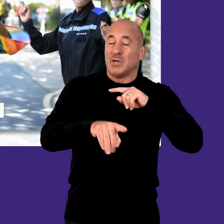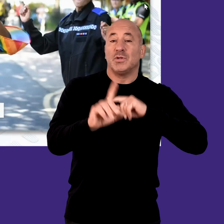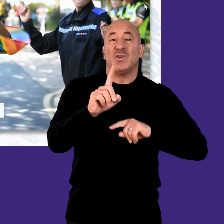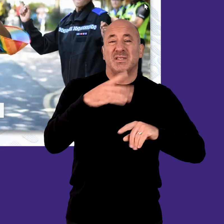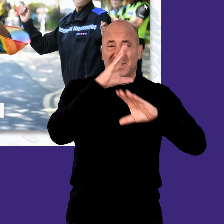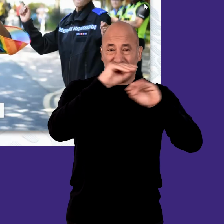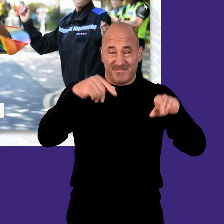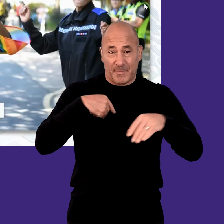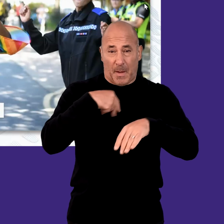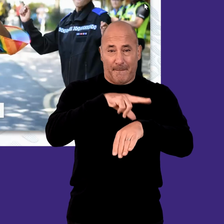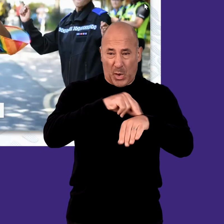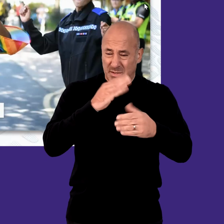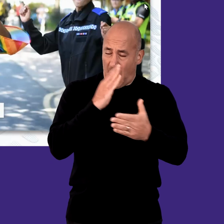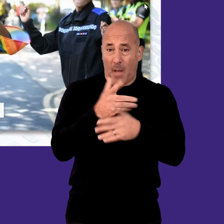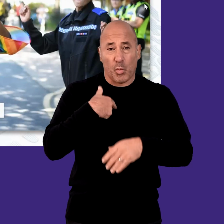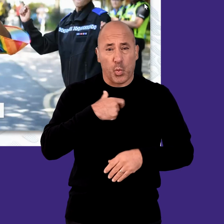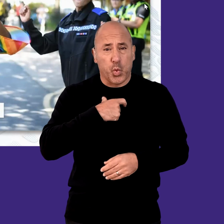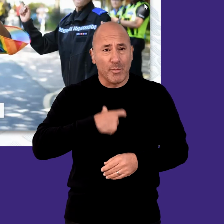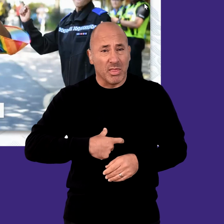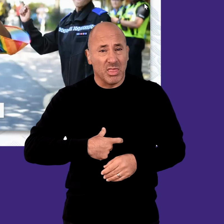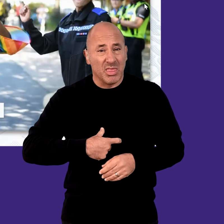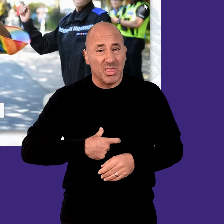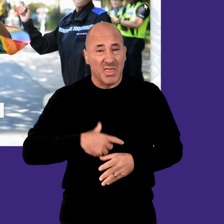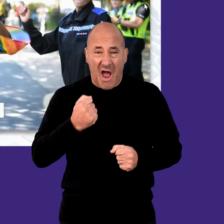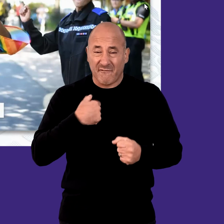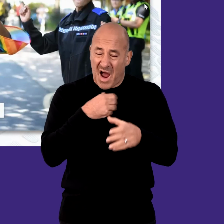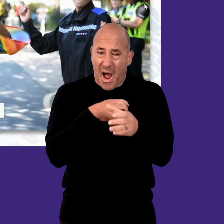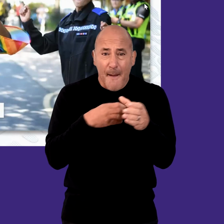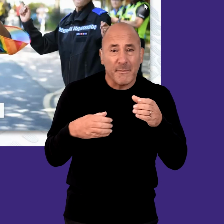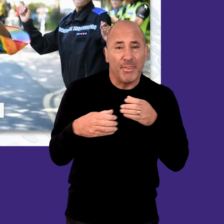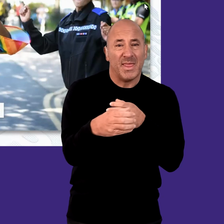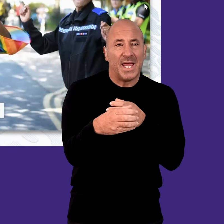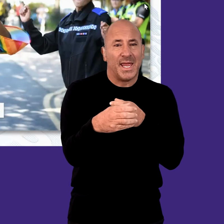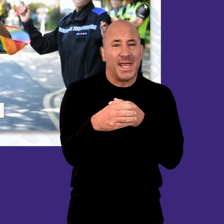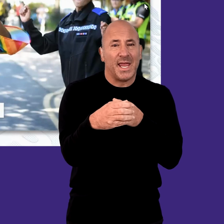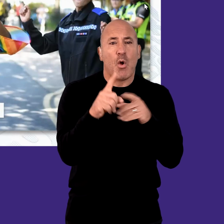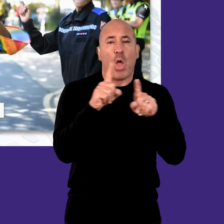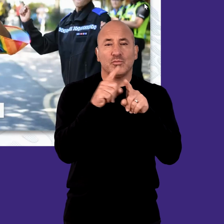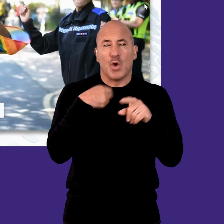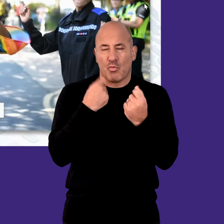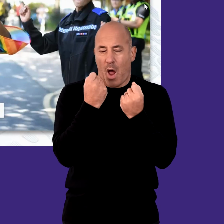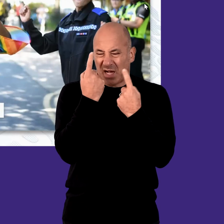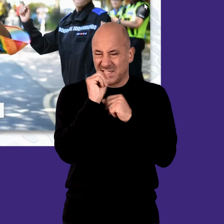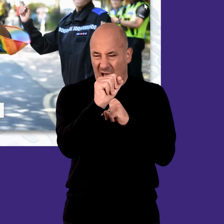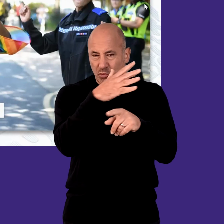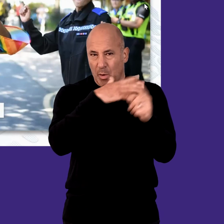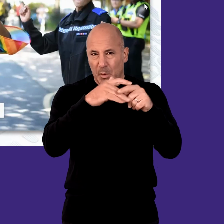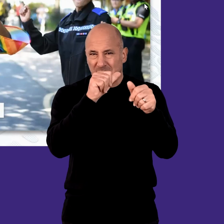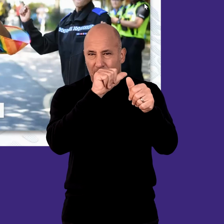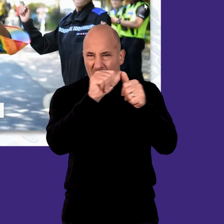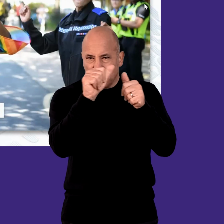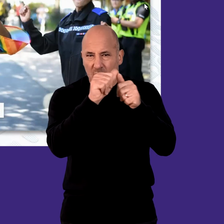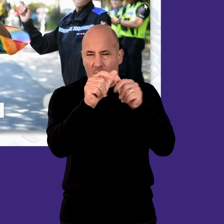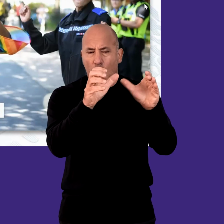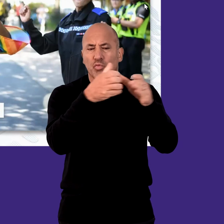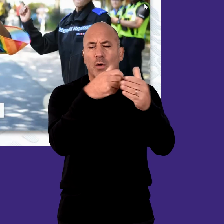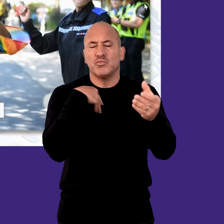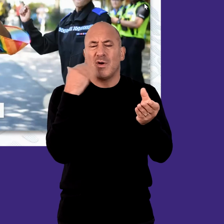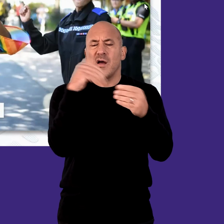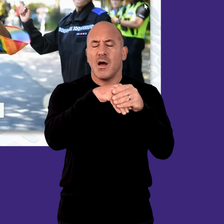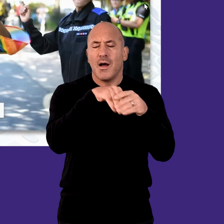programs. And especially an element of that was we were able to try and humanise the police and